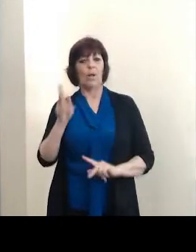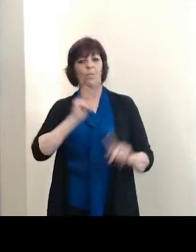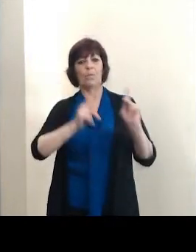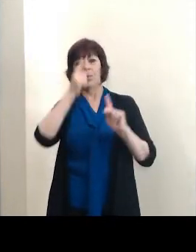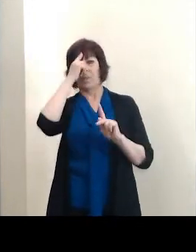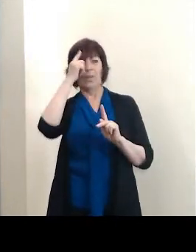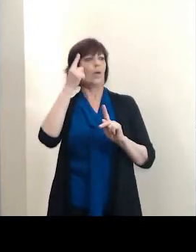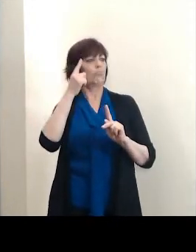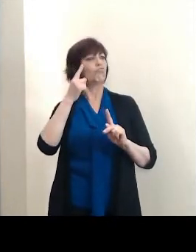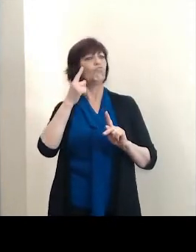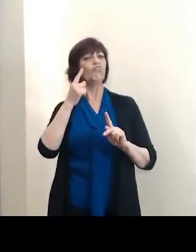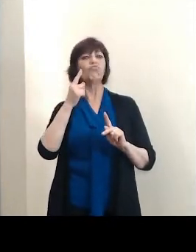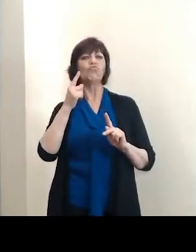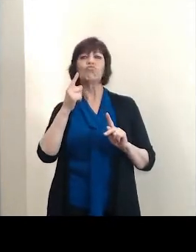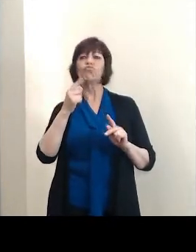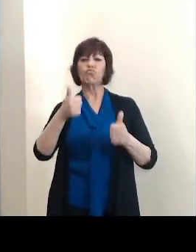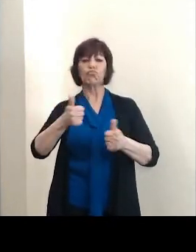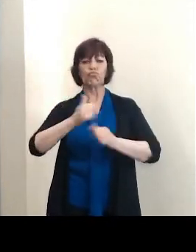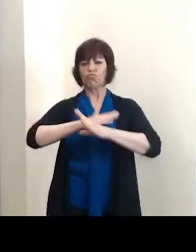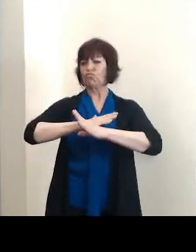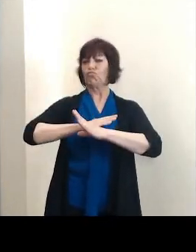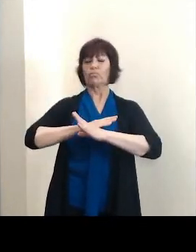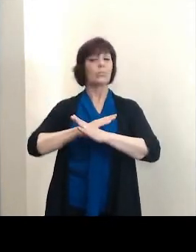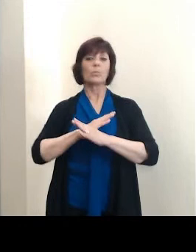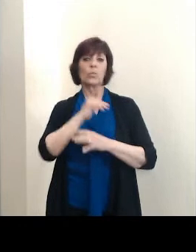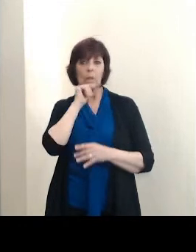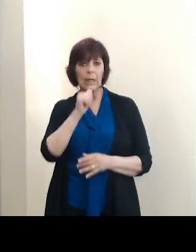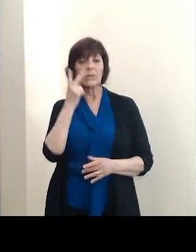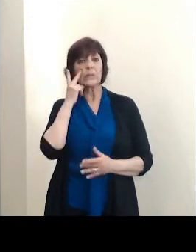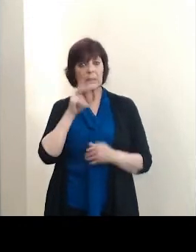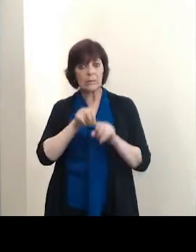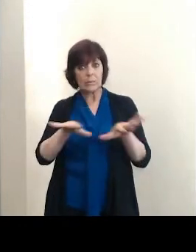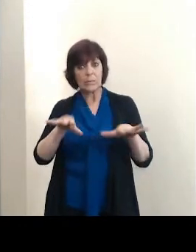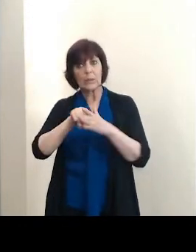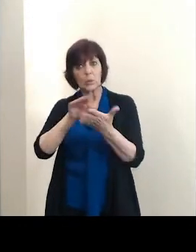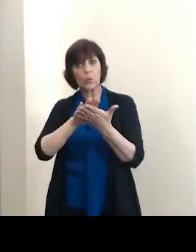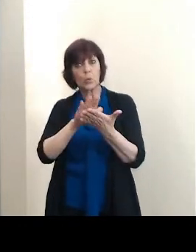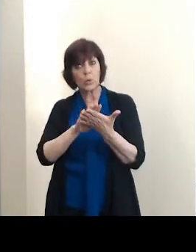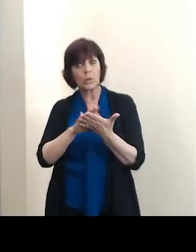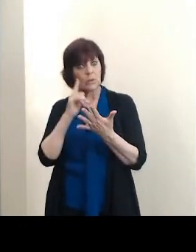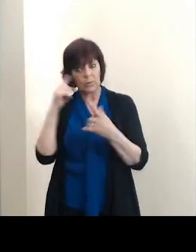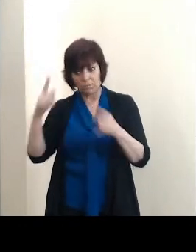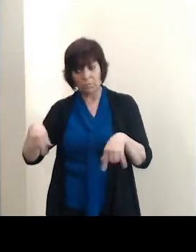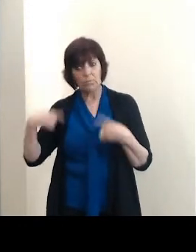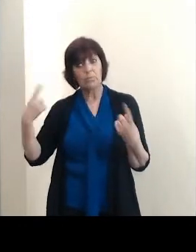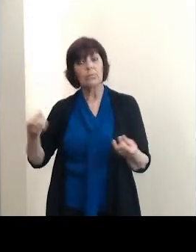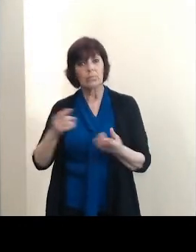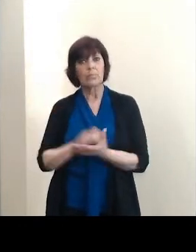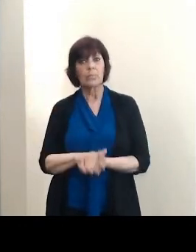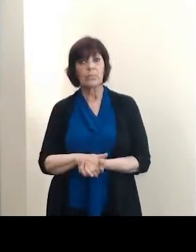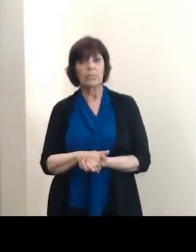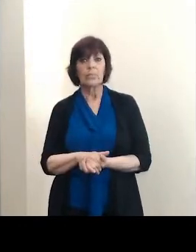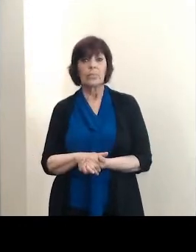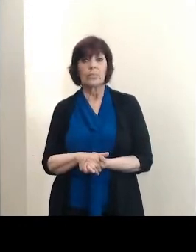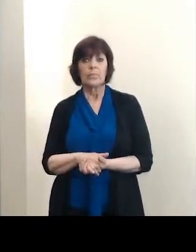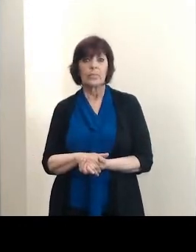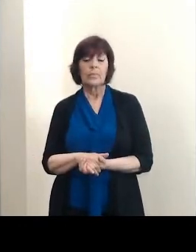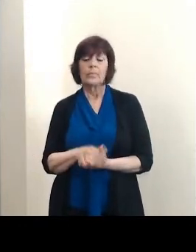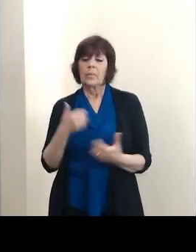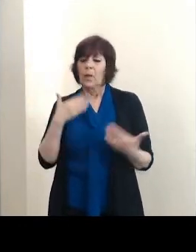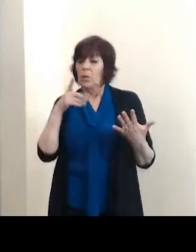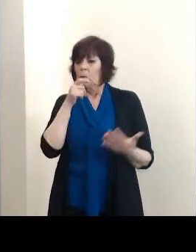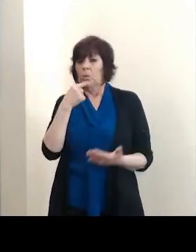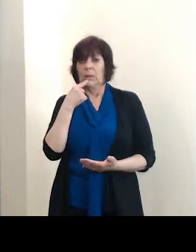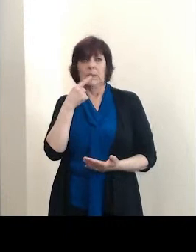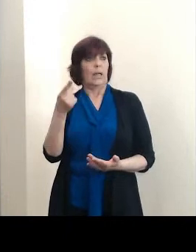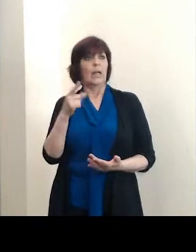were 100% foolproof, because we've seen transmission in schools for quite a number of months now. So I don't know who's